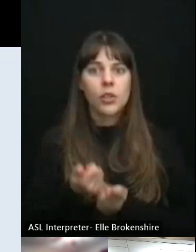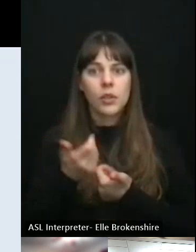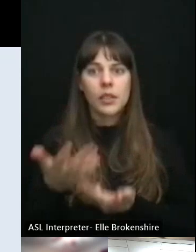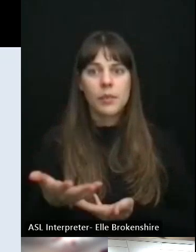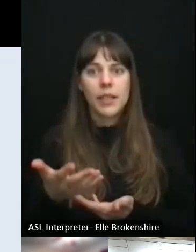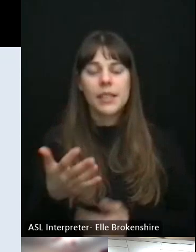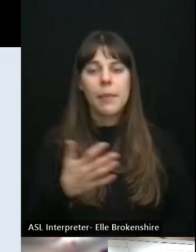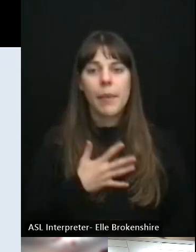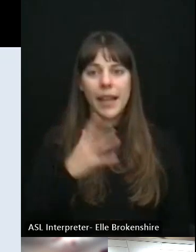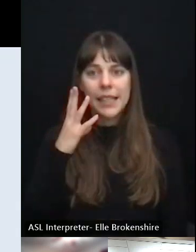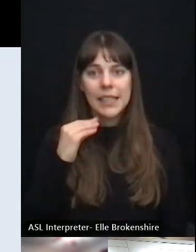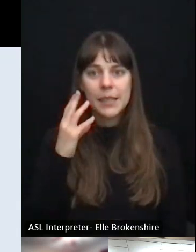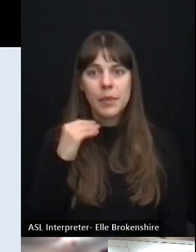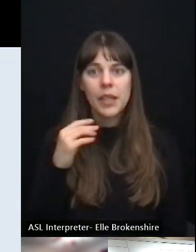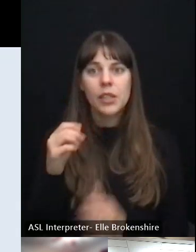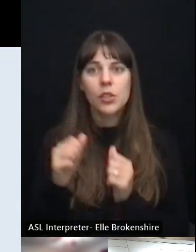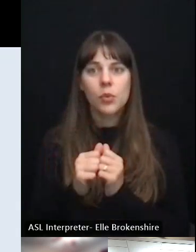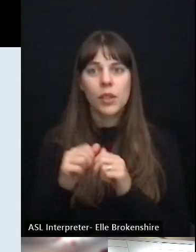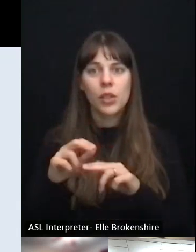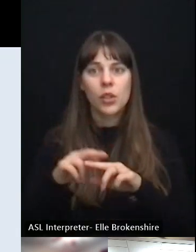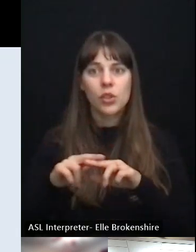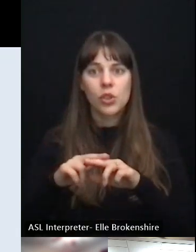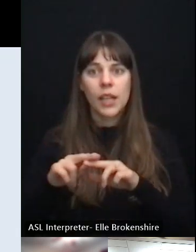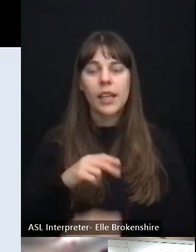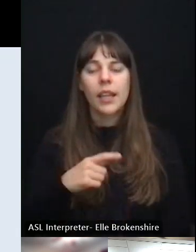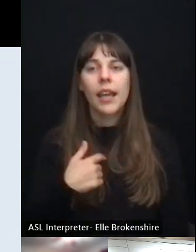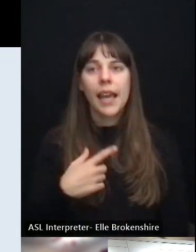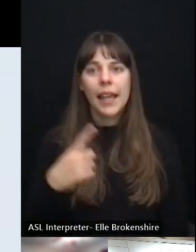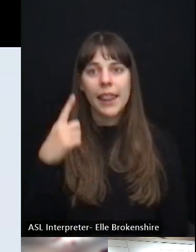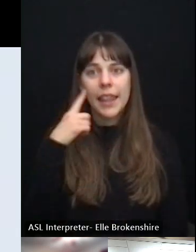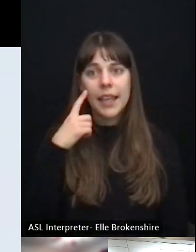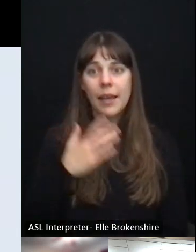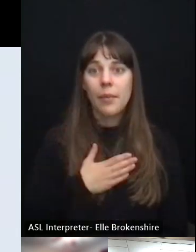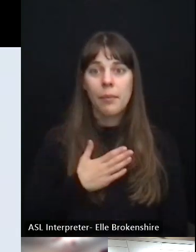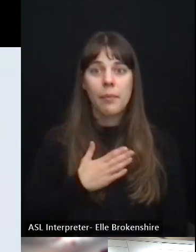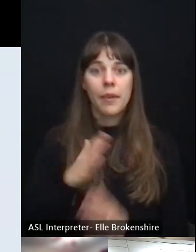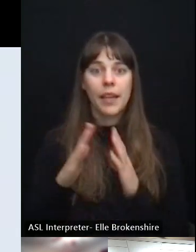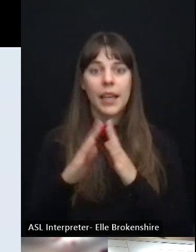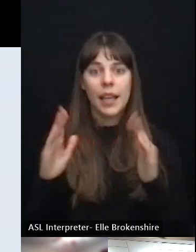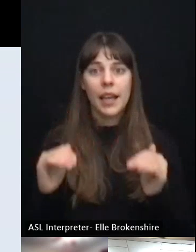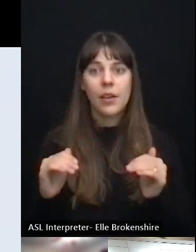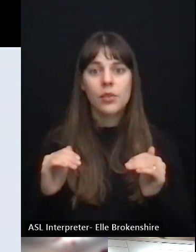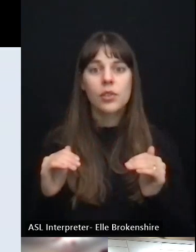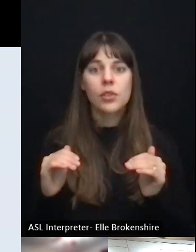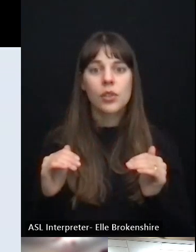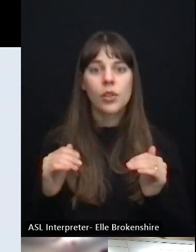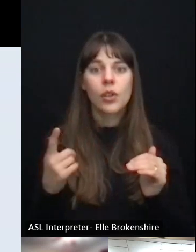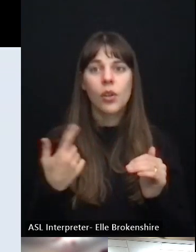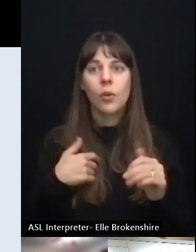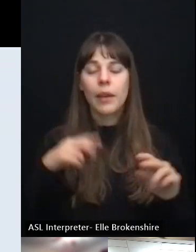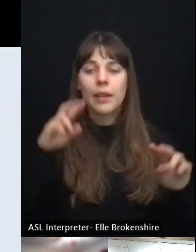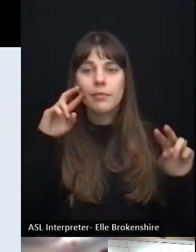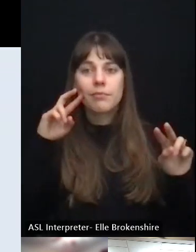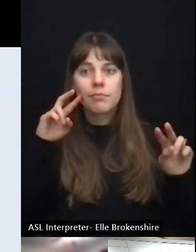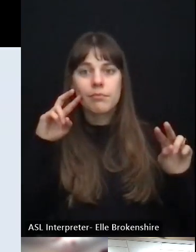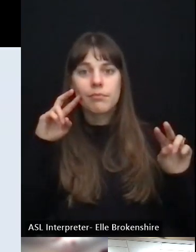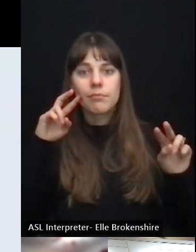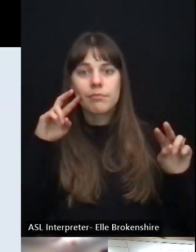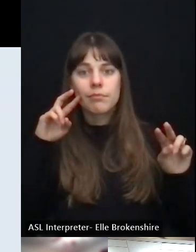my experience with the train. I think in my household, we're looking ahead to any talk of it coming